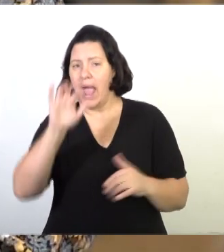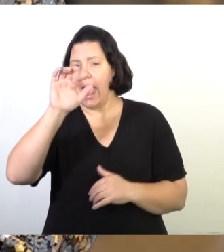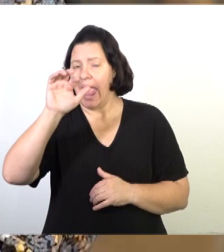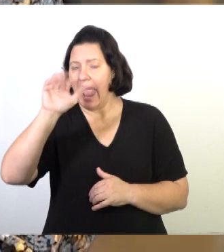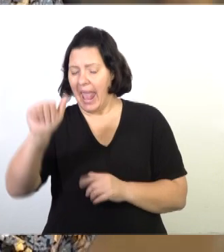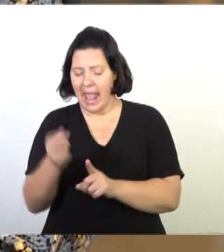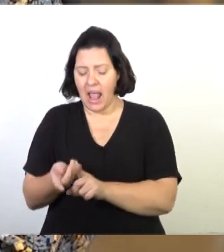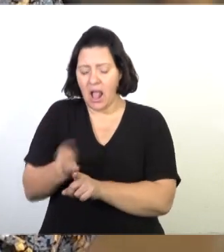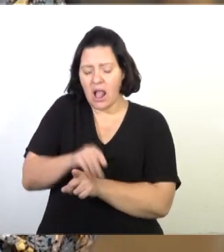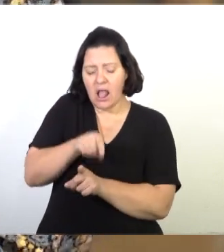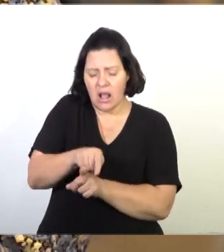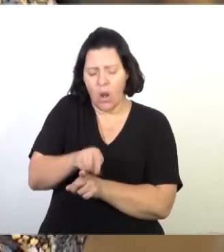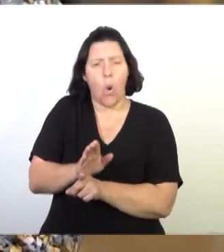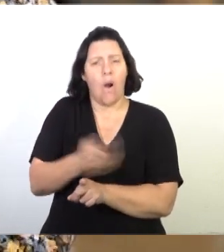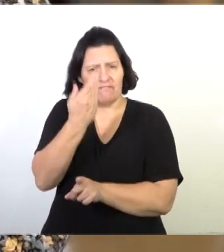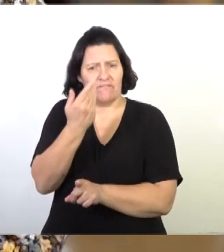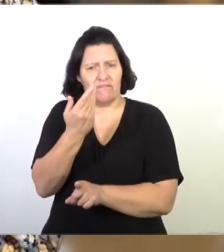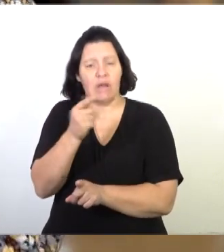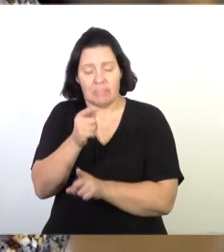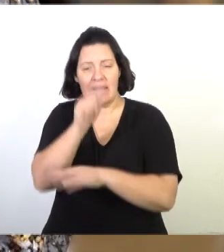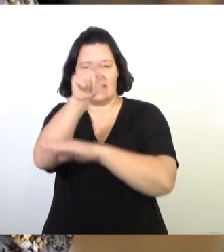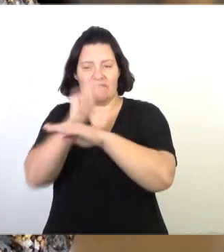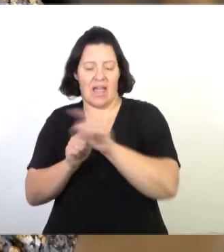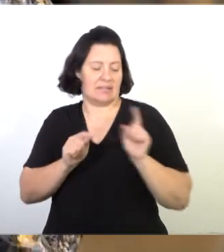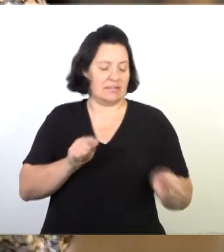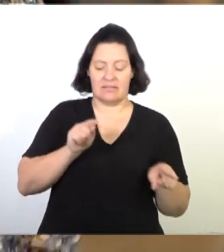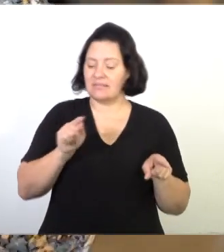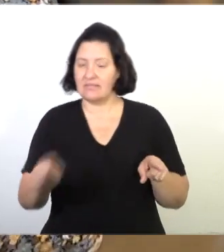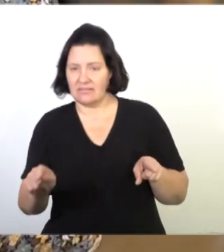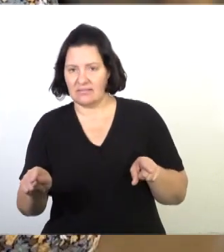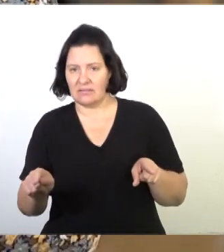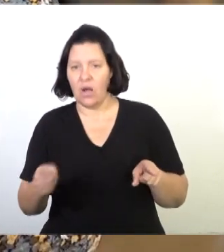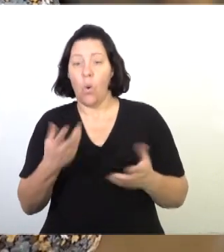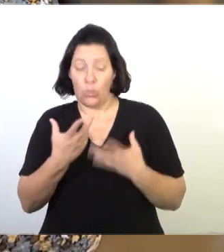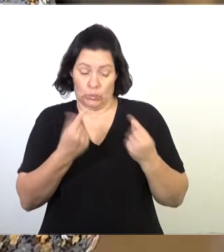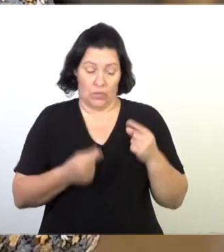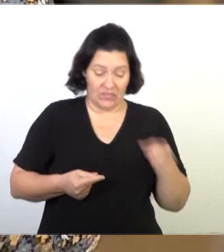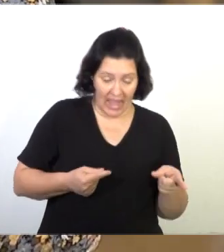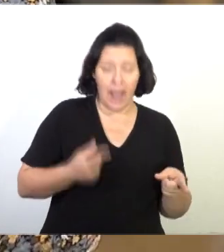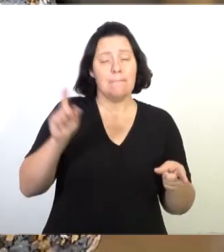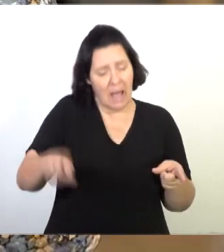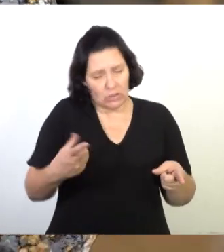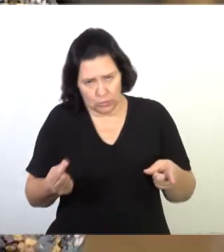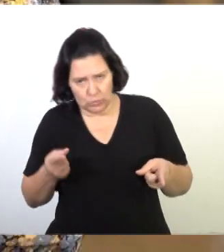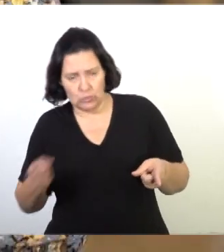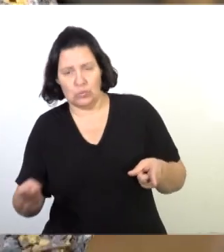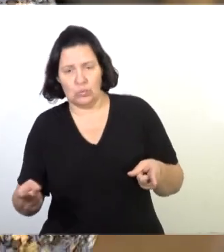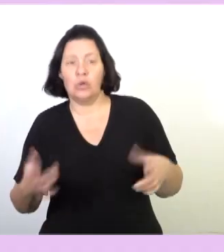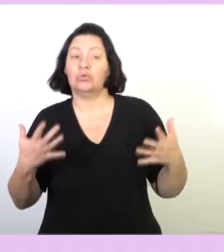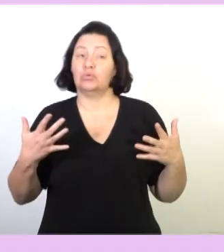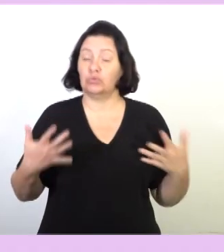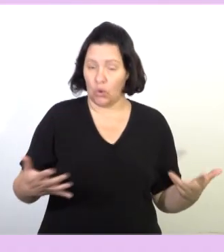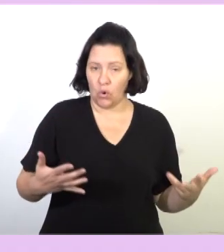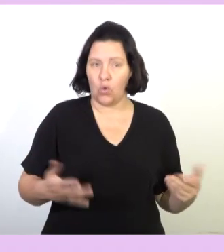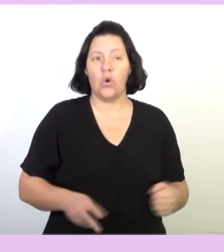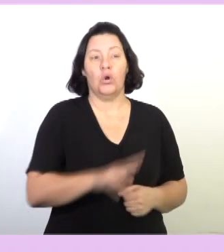the value that is sitting next to A and observe the rule that says what you do on the left-hand side, you also do on the right-hand side.